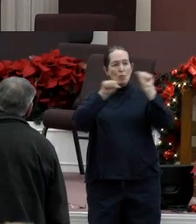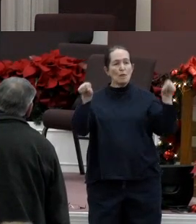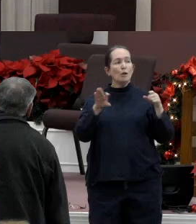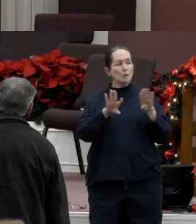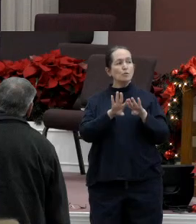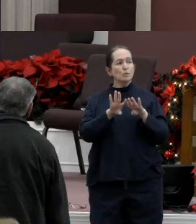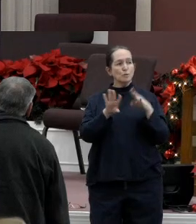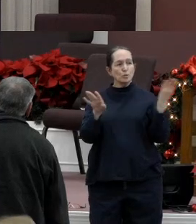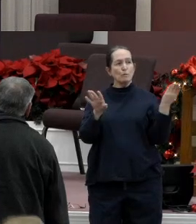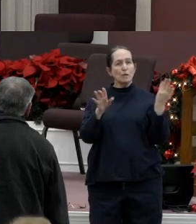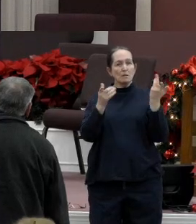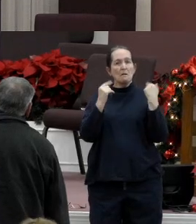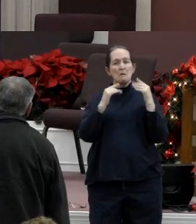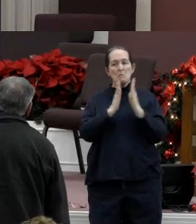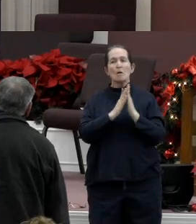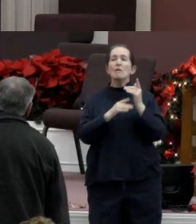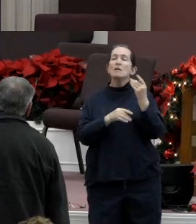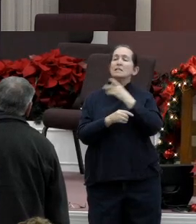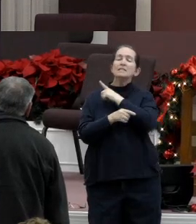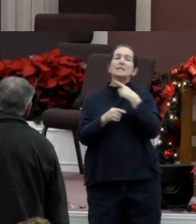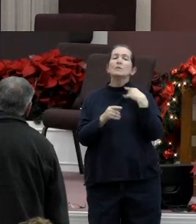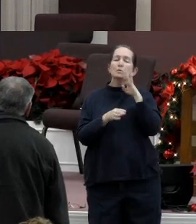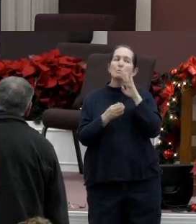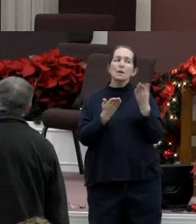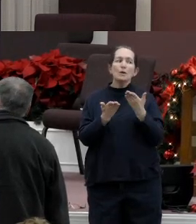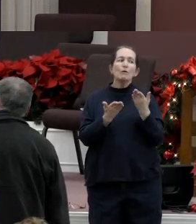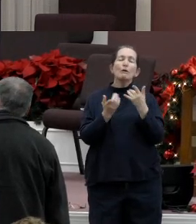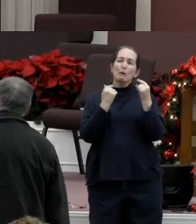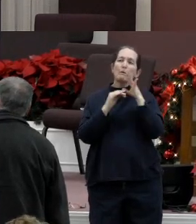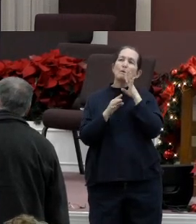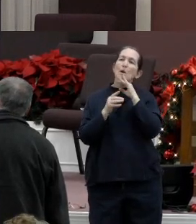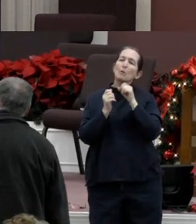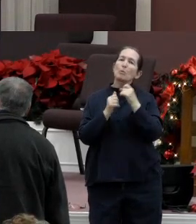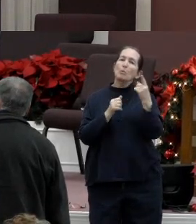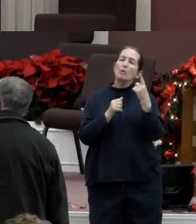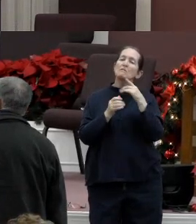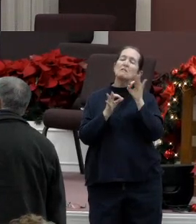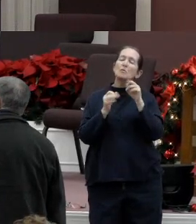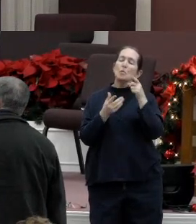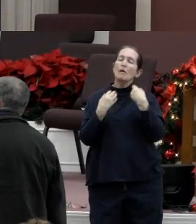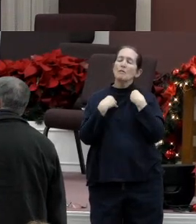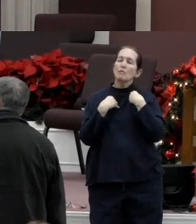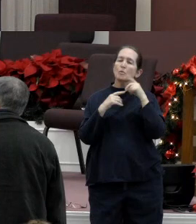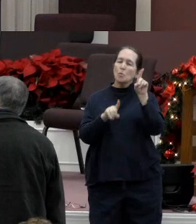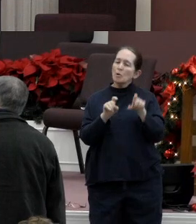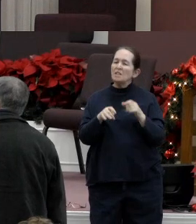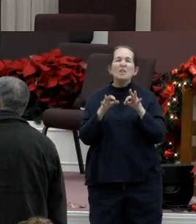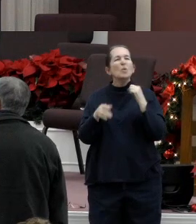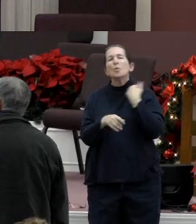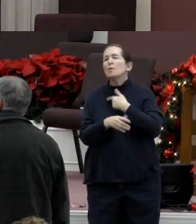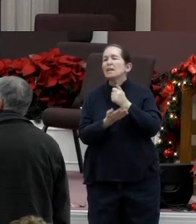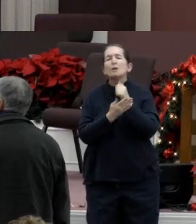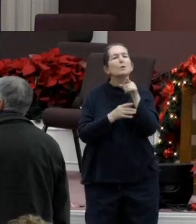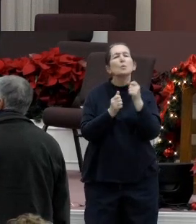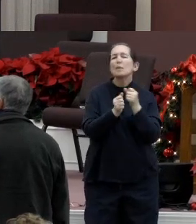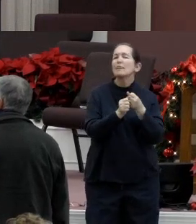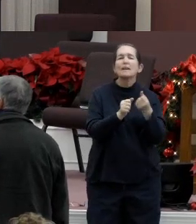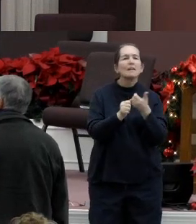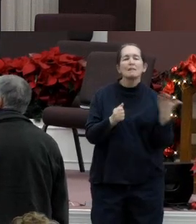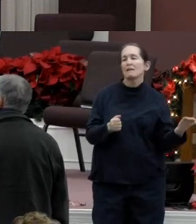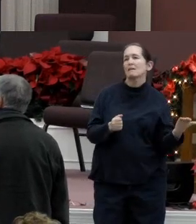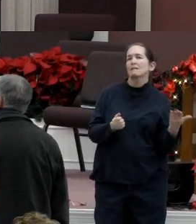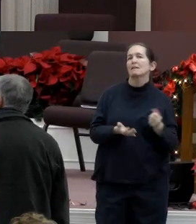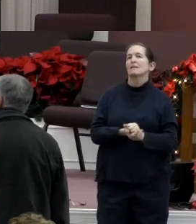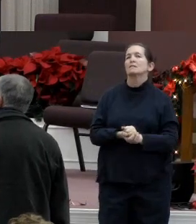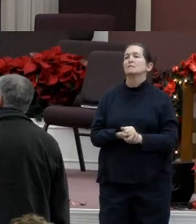pray. A couple of deacons will be up here. Come and talk with one of them if you have questions, if we can help you with anything.